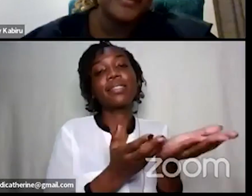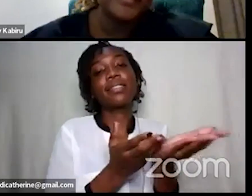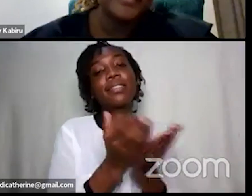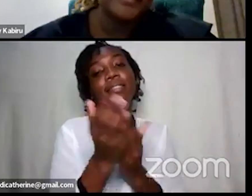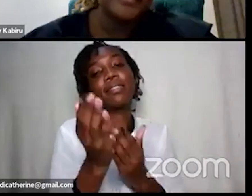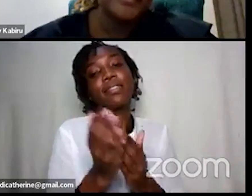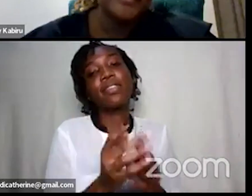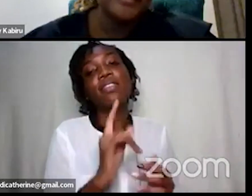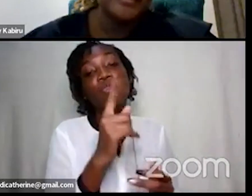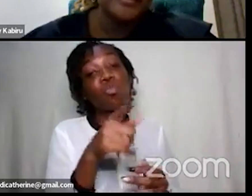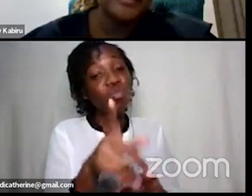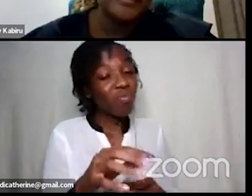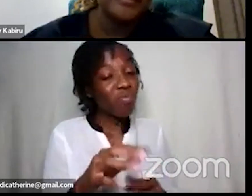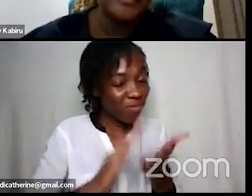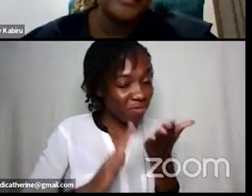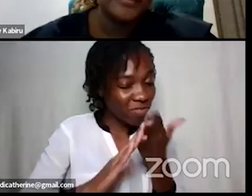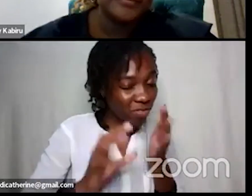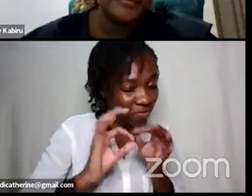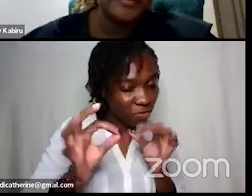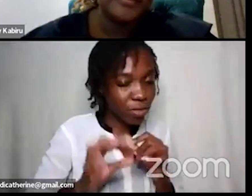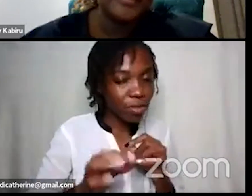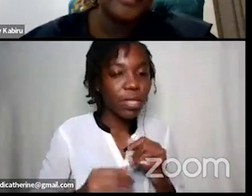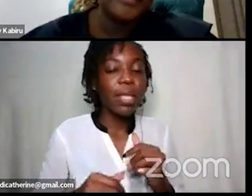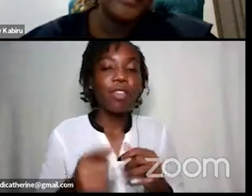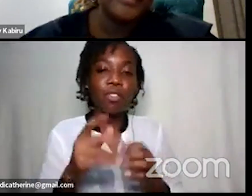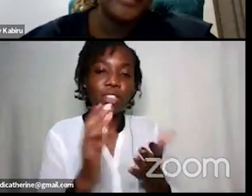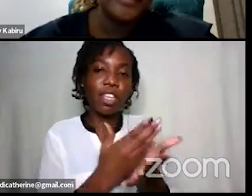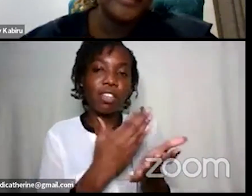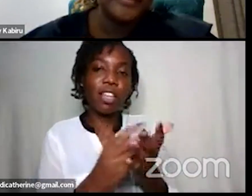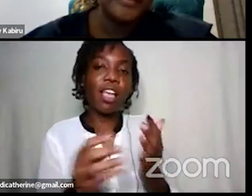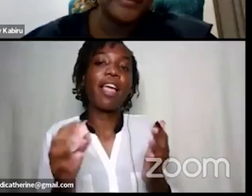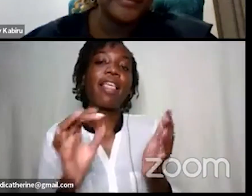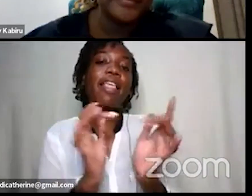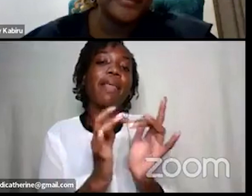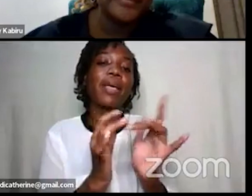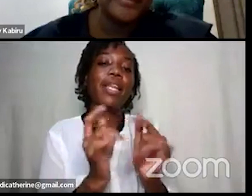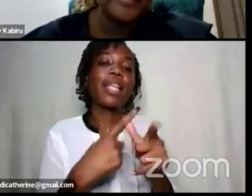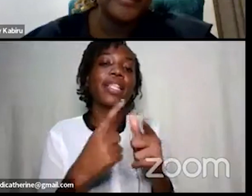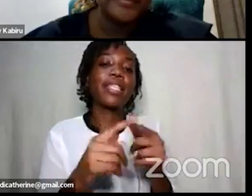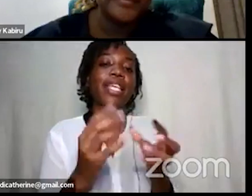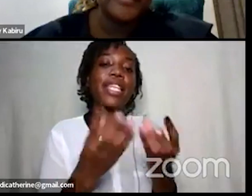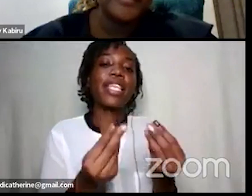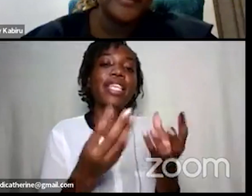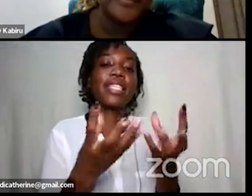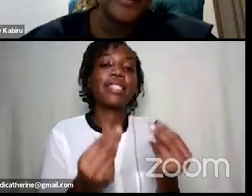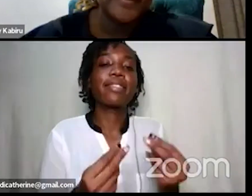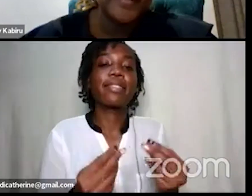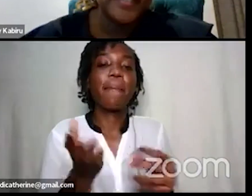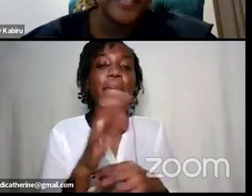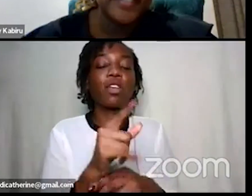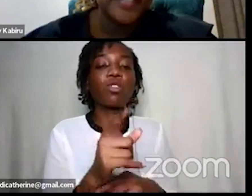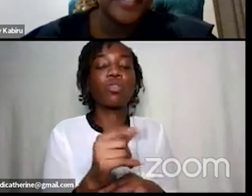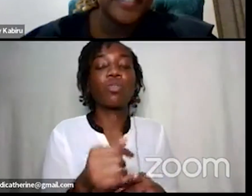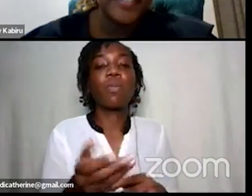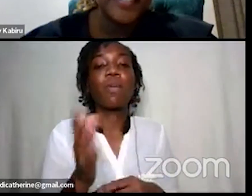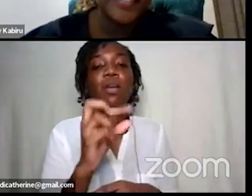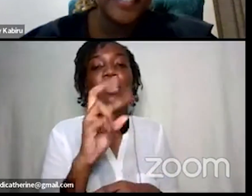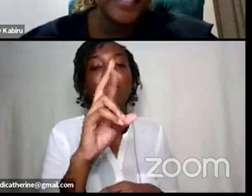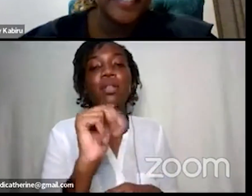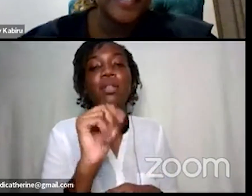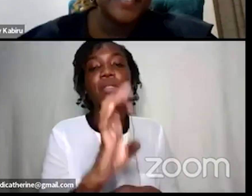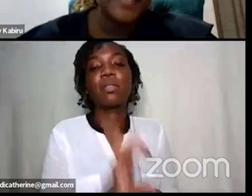faster you justify and share with us that email, the easier it is going for us to get back to you. Back to you,